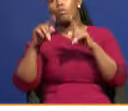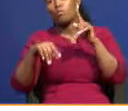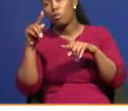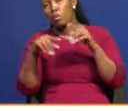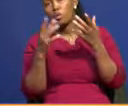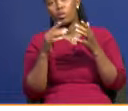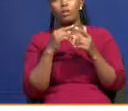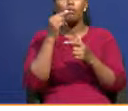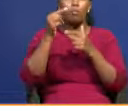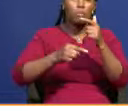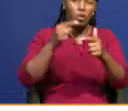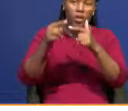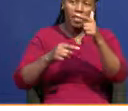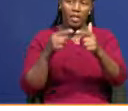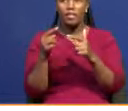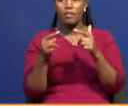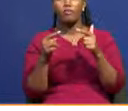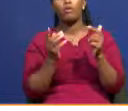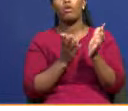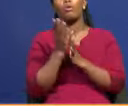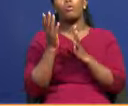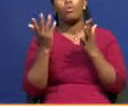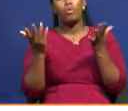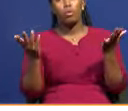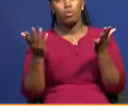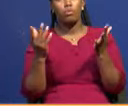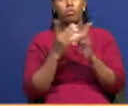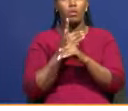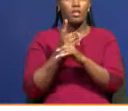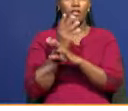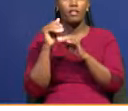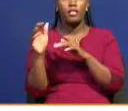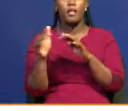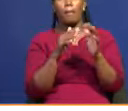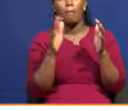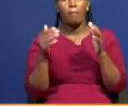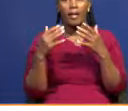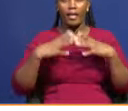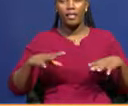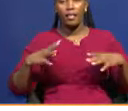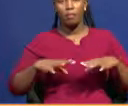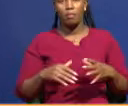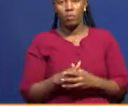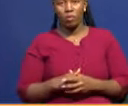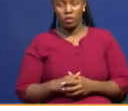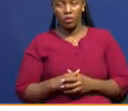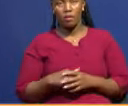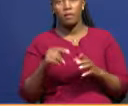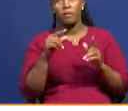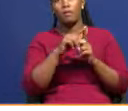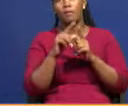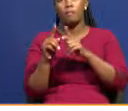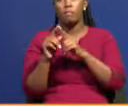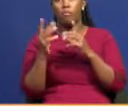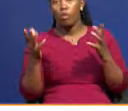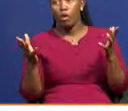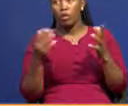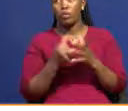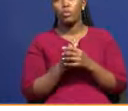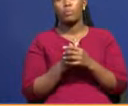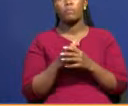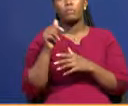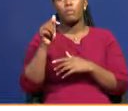it progressive on the place of Mwananchi? And I think the